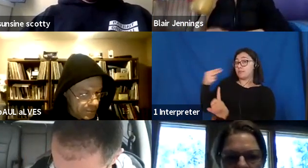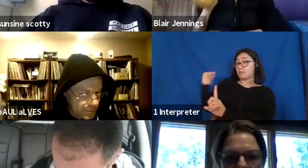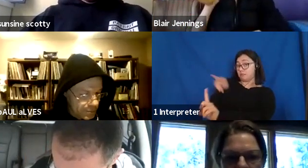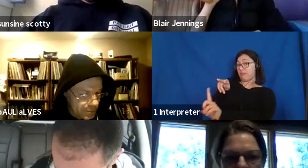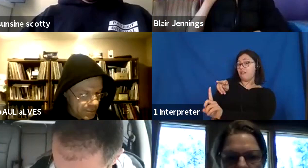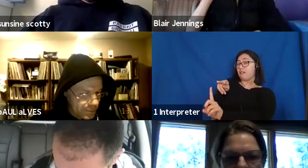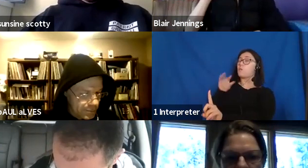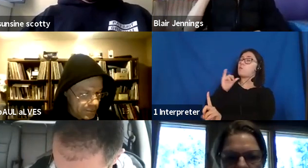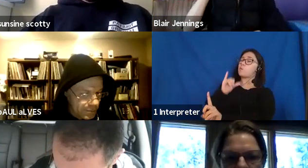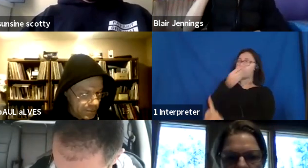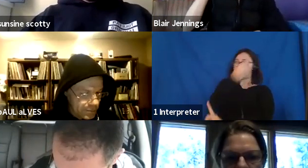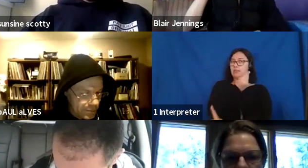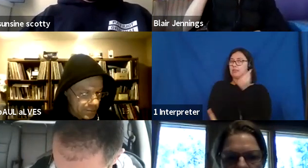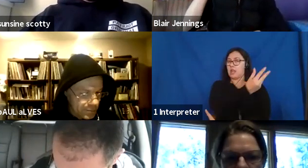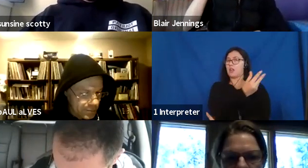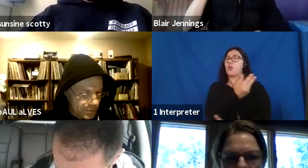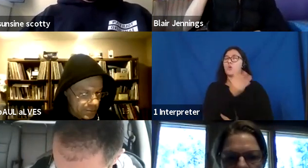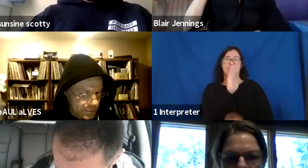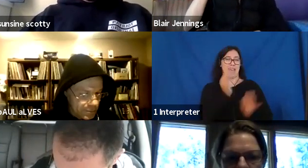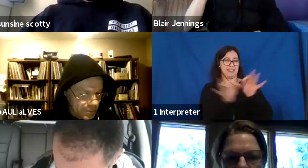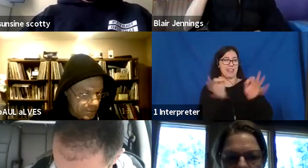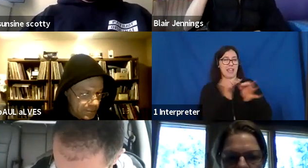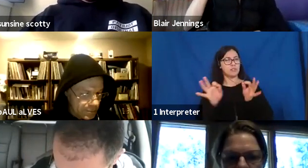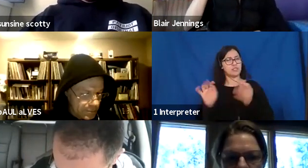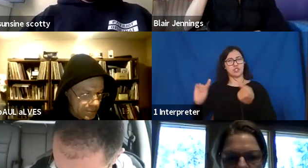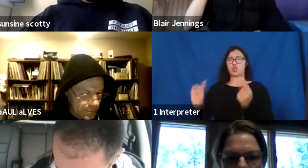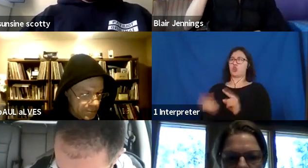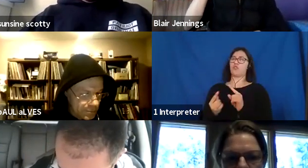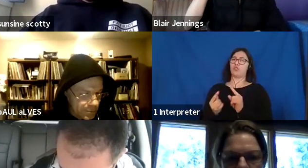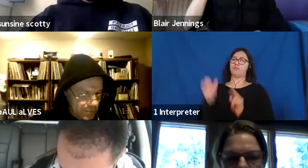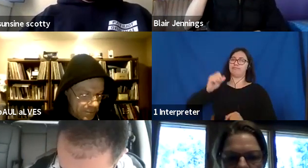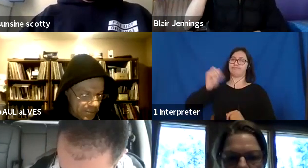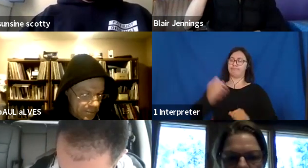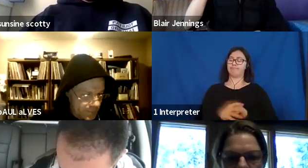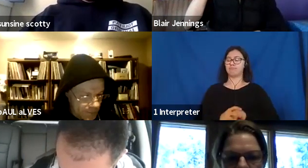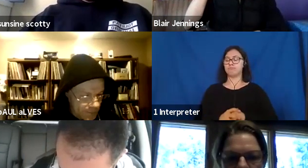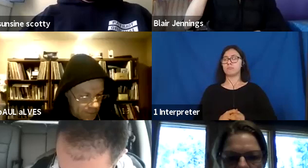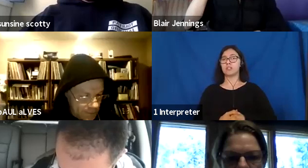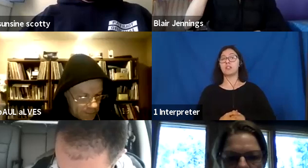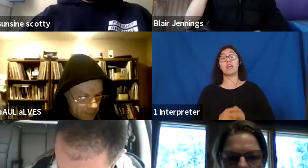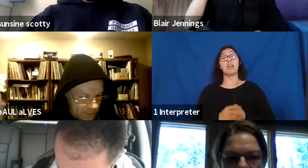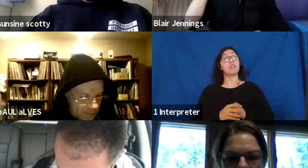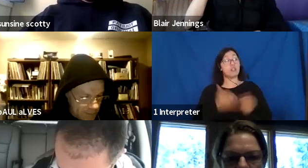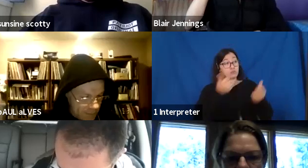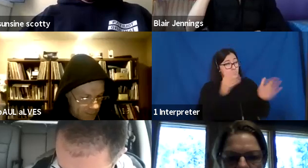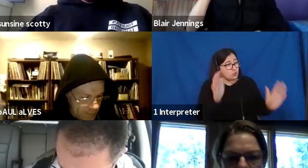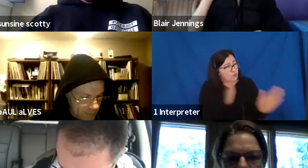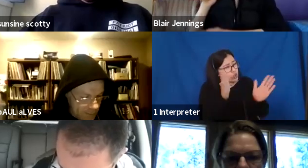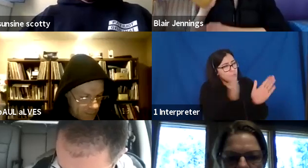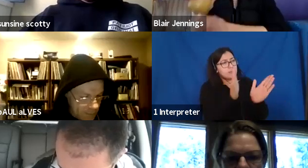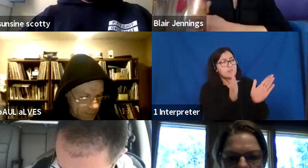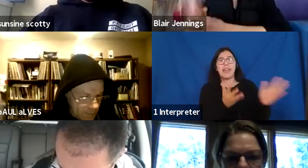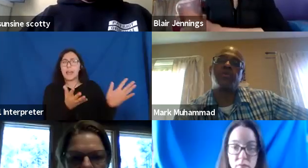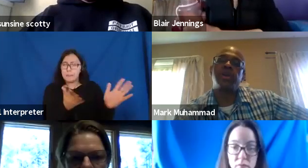from, let him know how that particular language can be hurtful. And then trying to encourage him to,